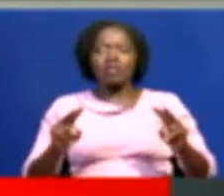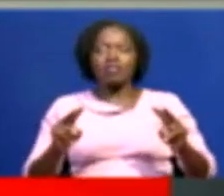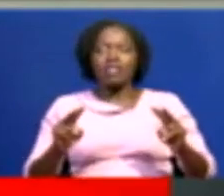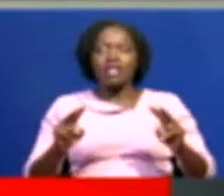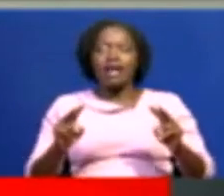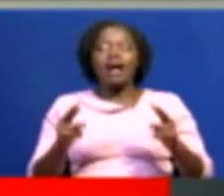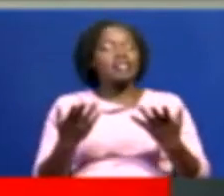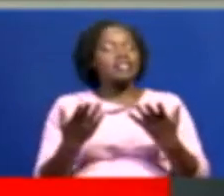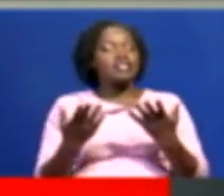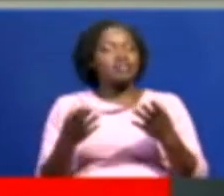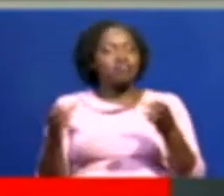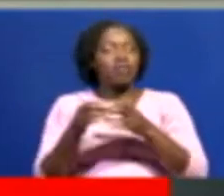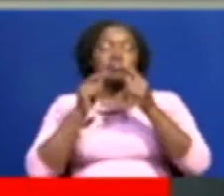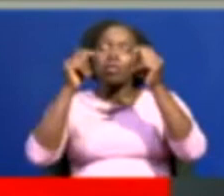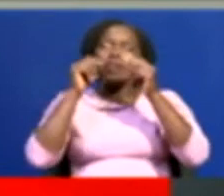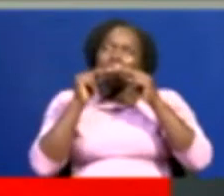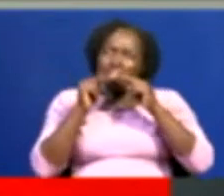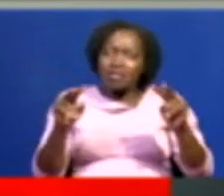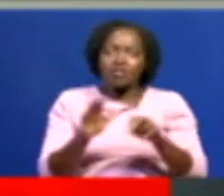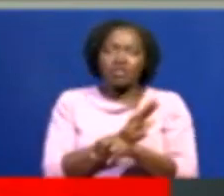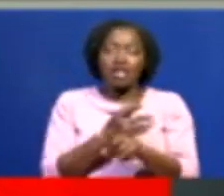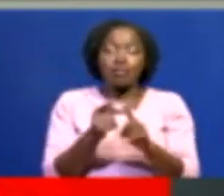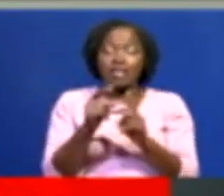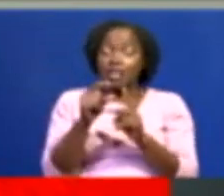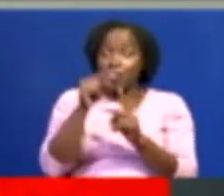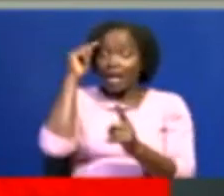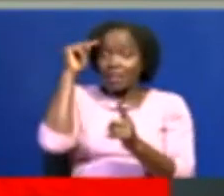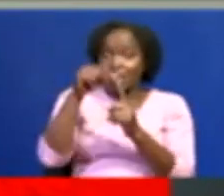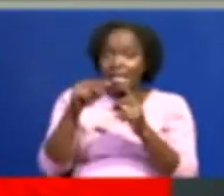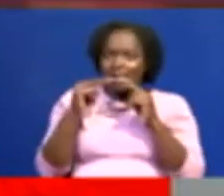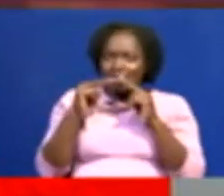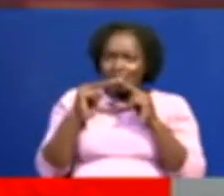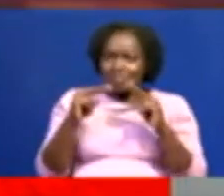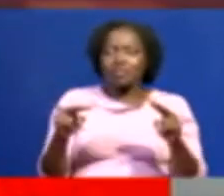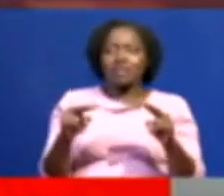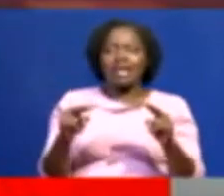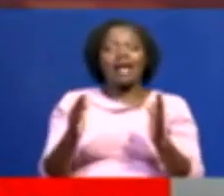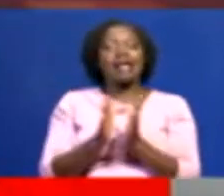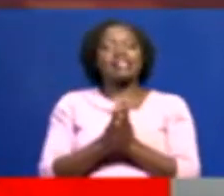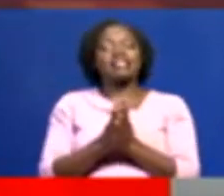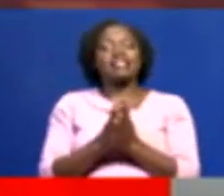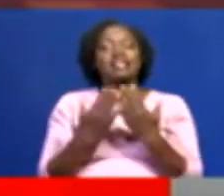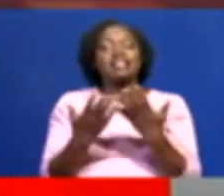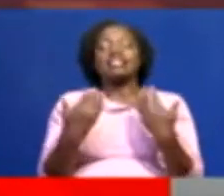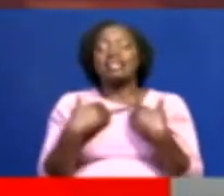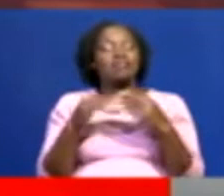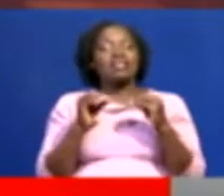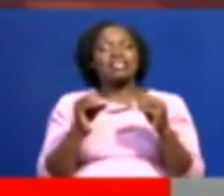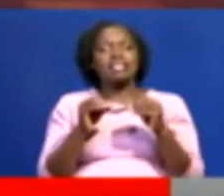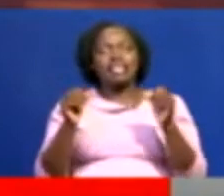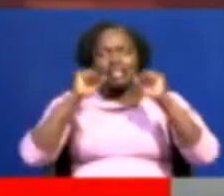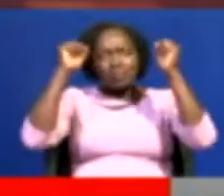or organize to picket peacefully. But the key word there, Mheshimiwa, is peaceably and unarmed. Have those protests been peaceably